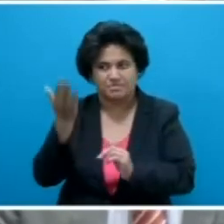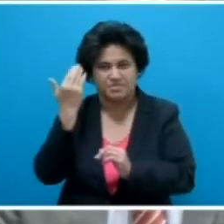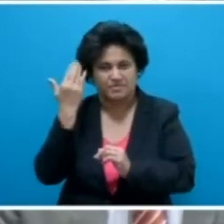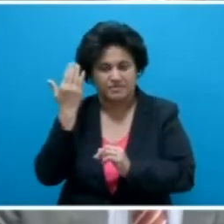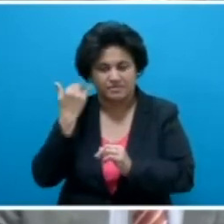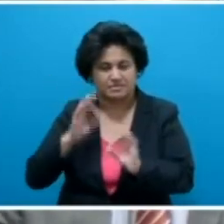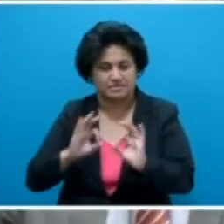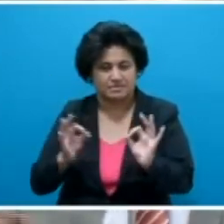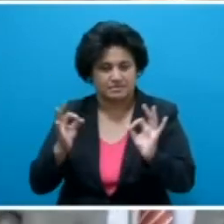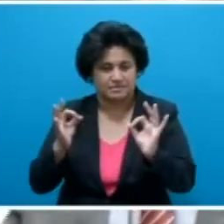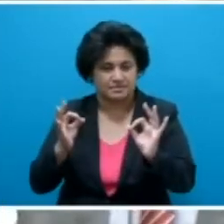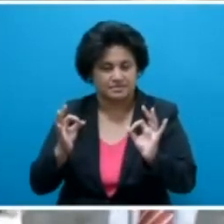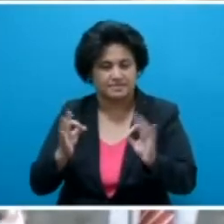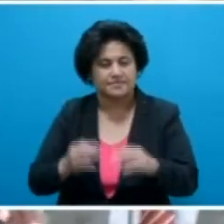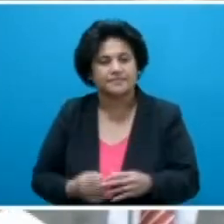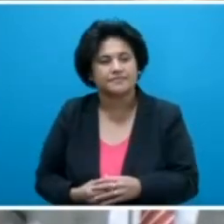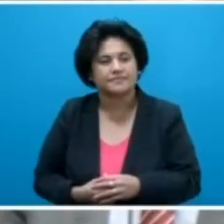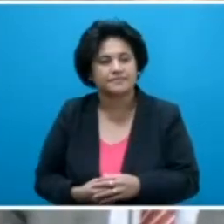before.